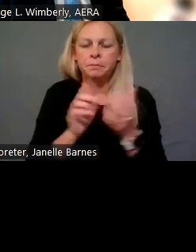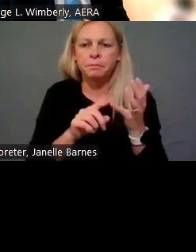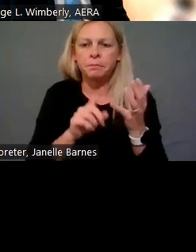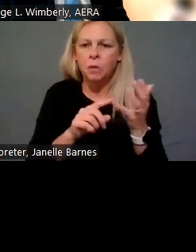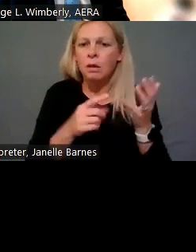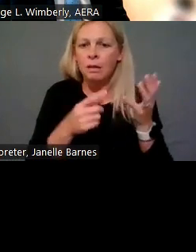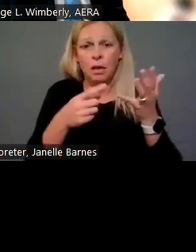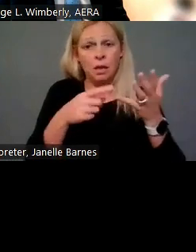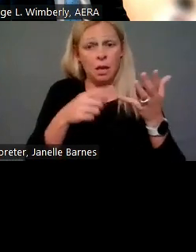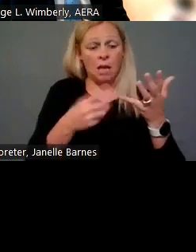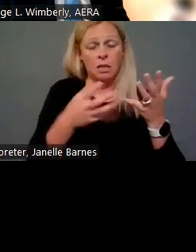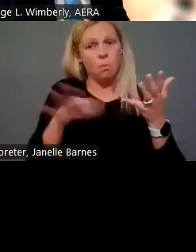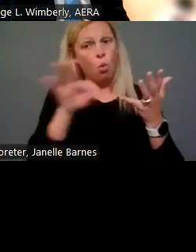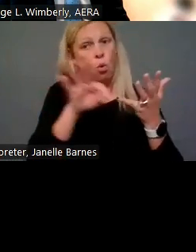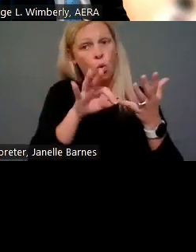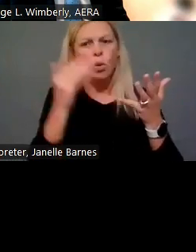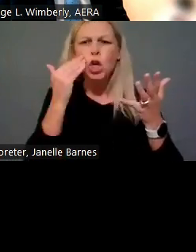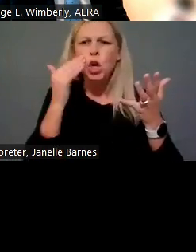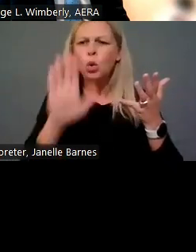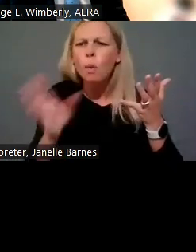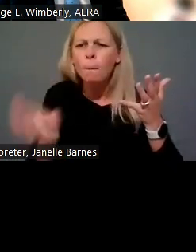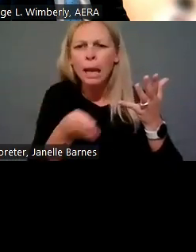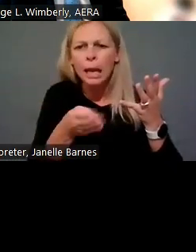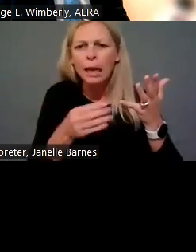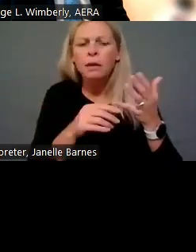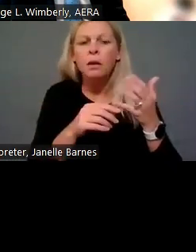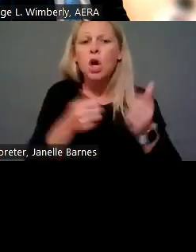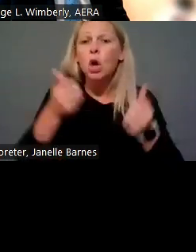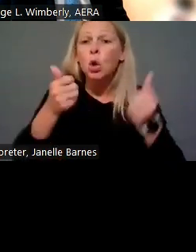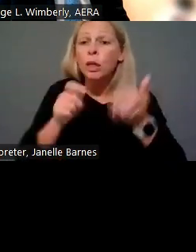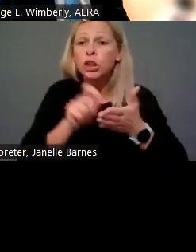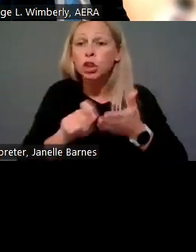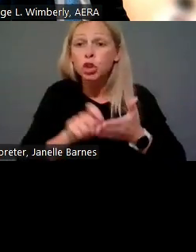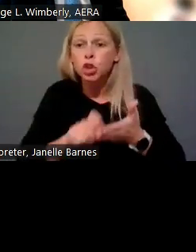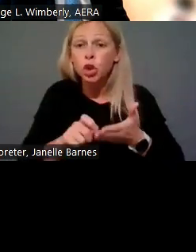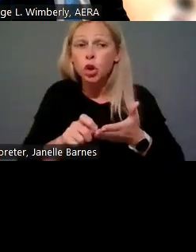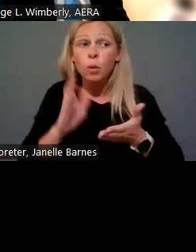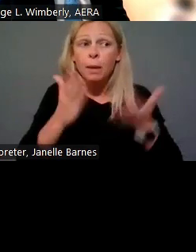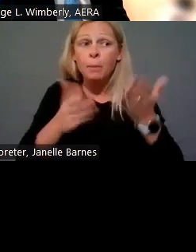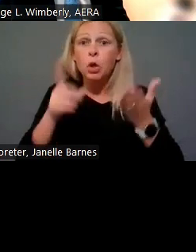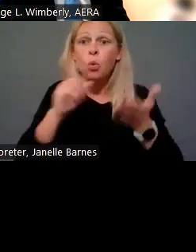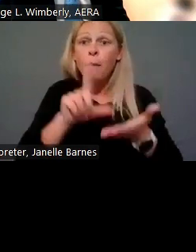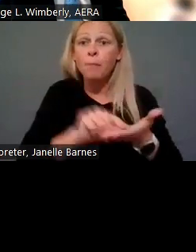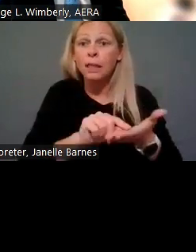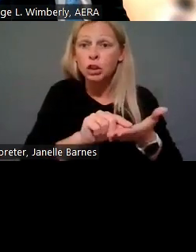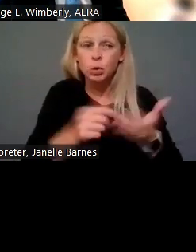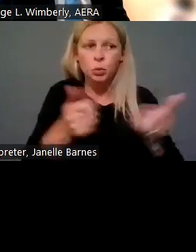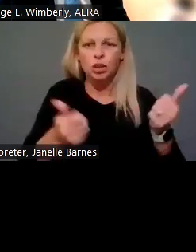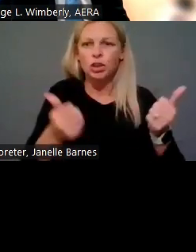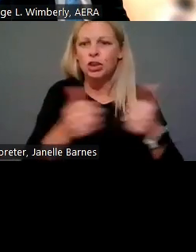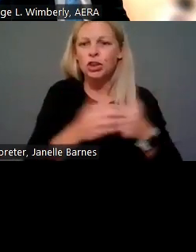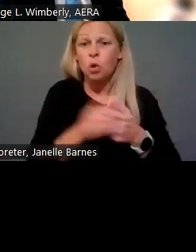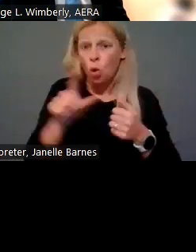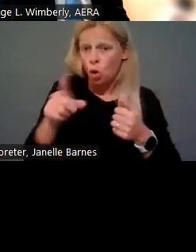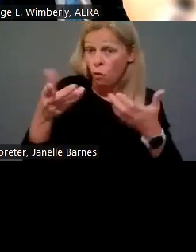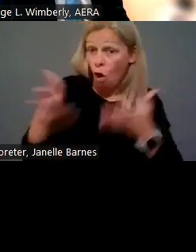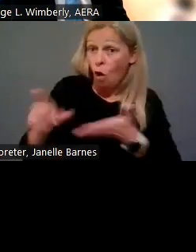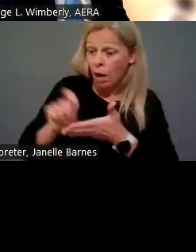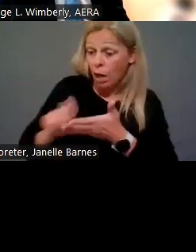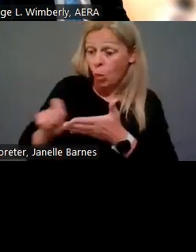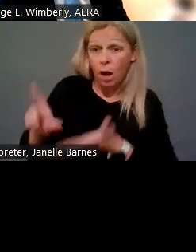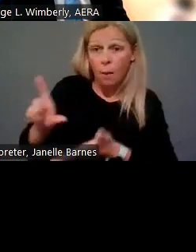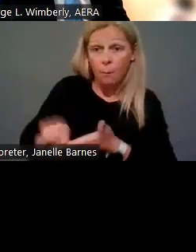Definitely, that's important. So what journals might you publish in, or have you already published some of